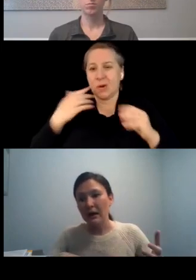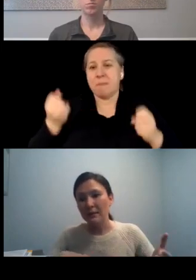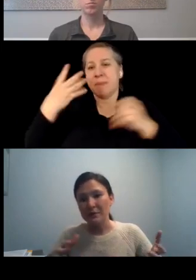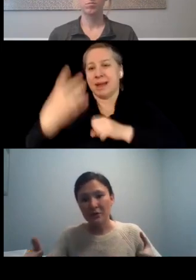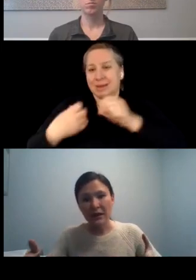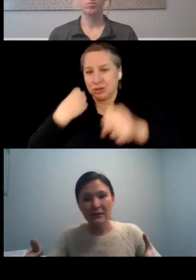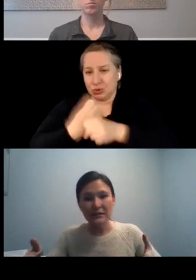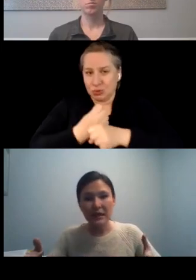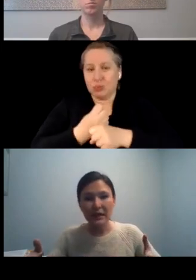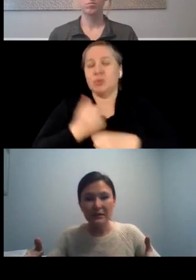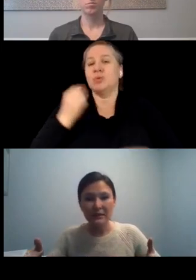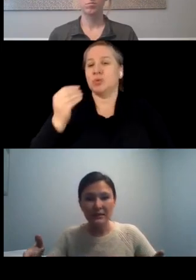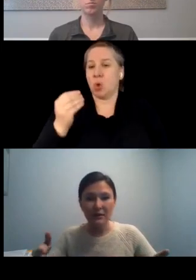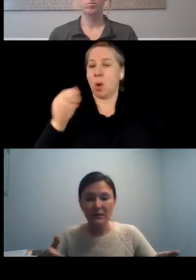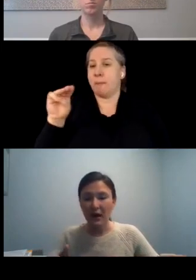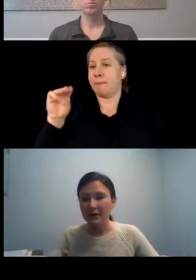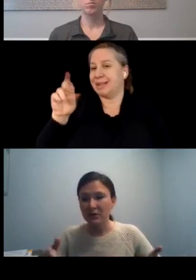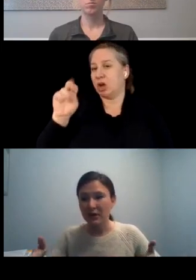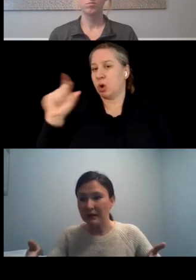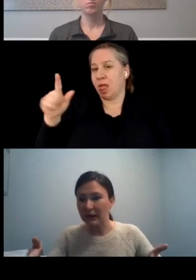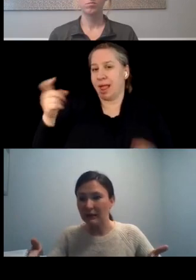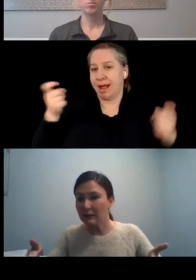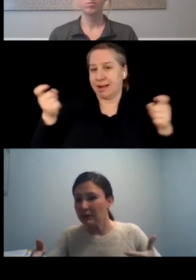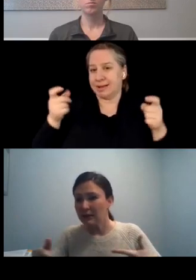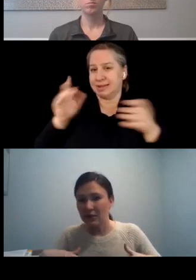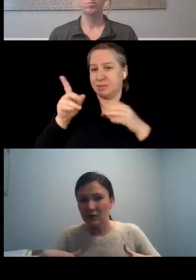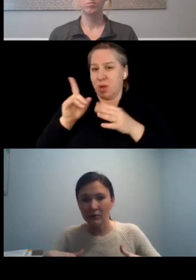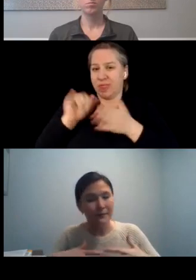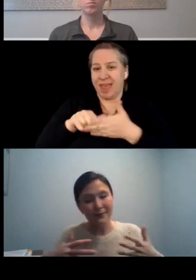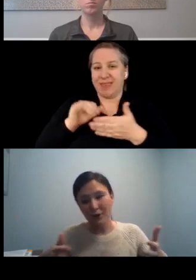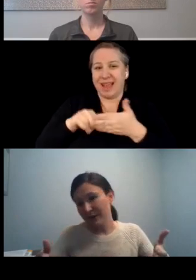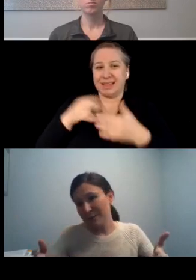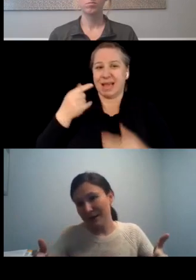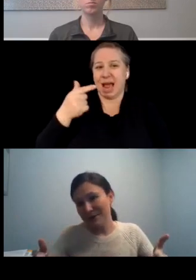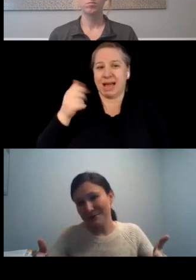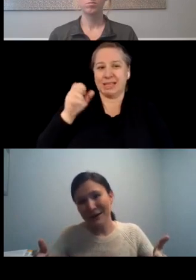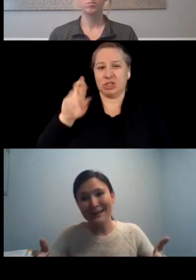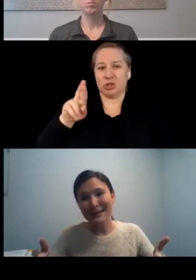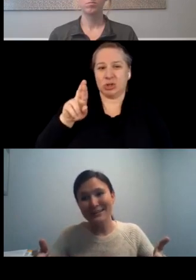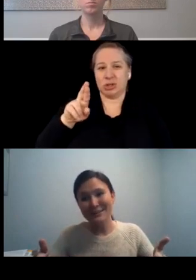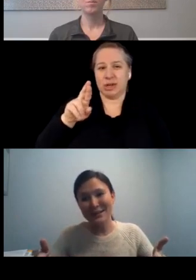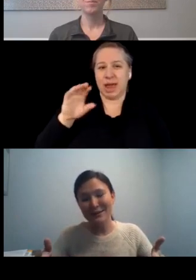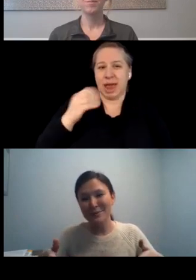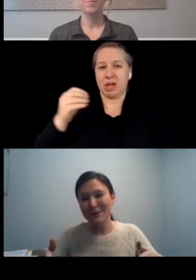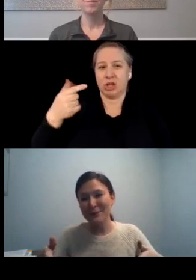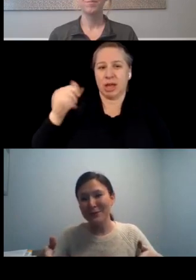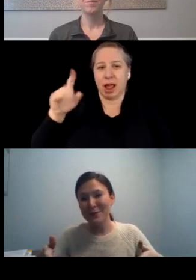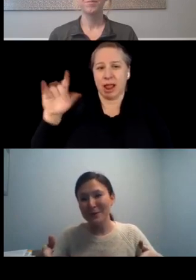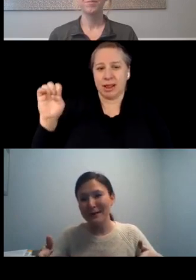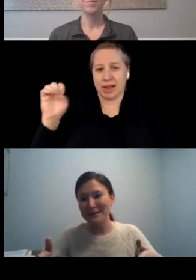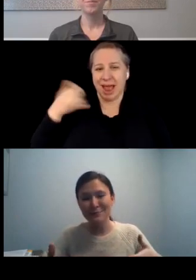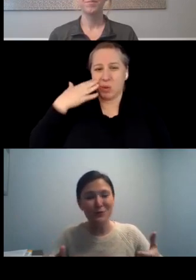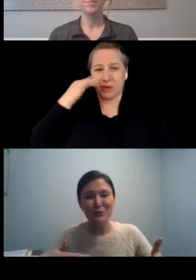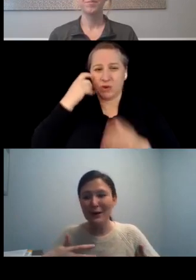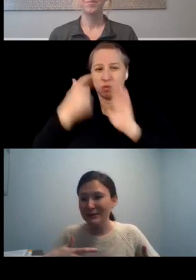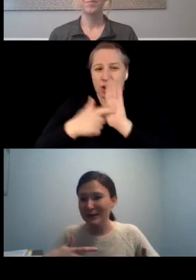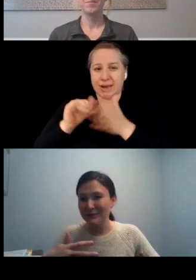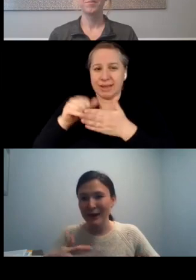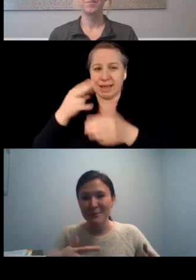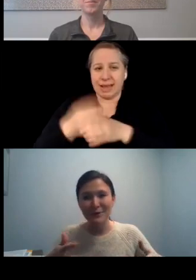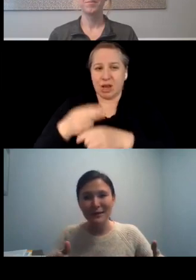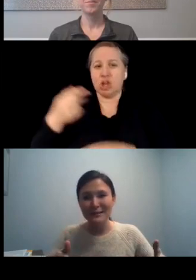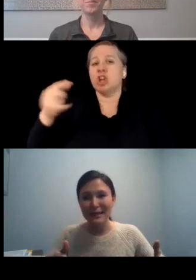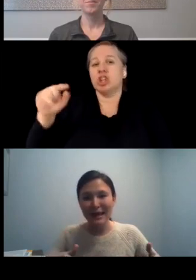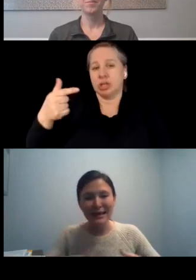So on the material handling side, that's considered Heister and Yale. So I don't know if anybody would recognize those names, but if you've ever been in some sort of